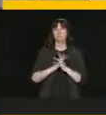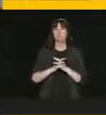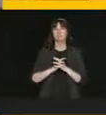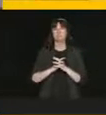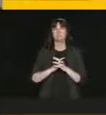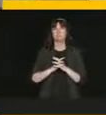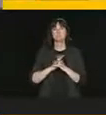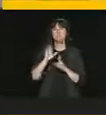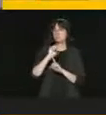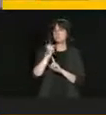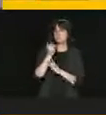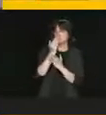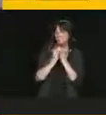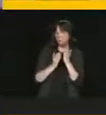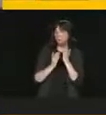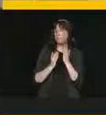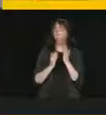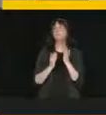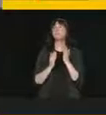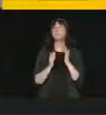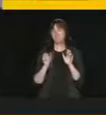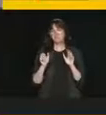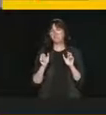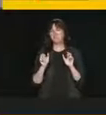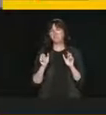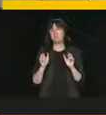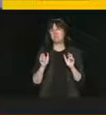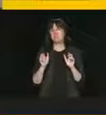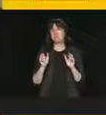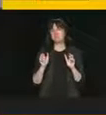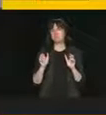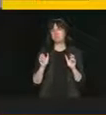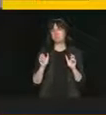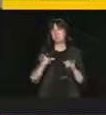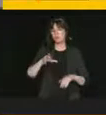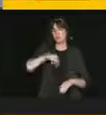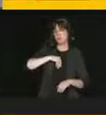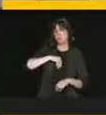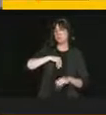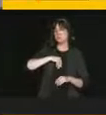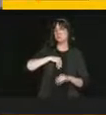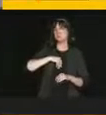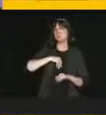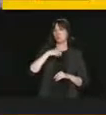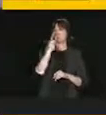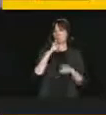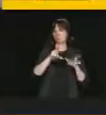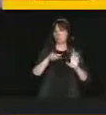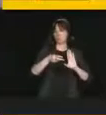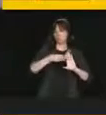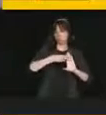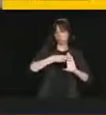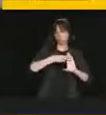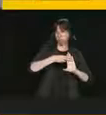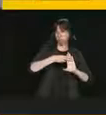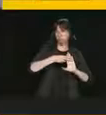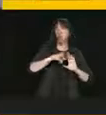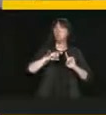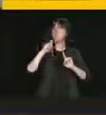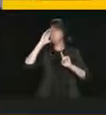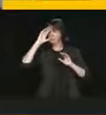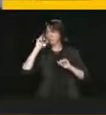vulnerabilities, and in some situations we are ready to permit unilingual